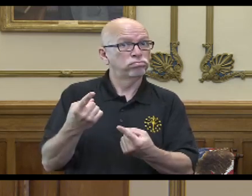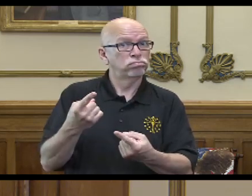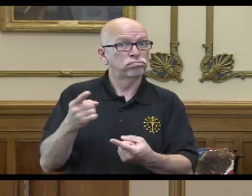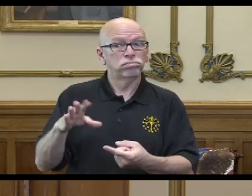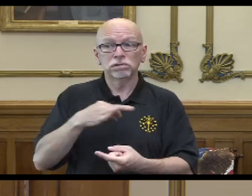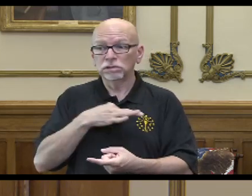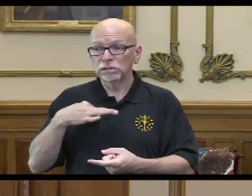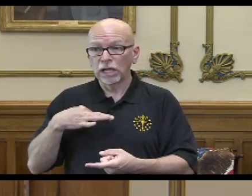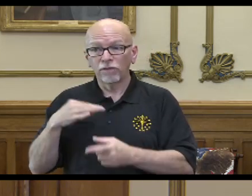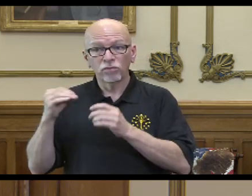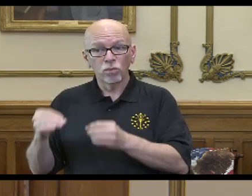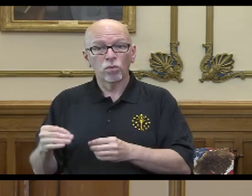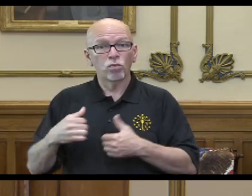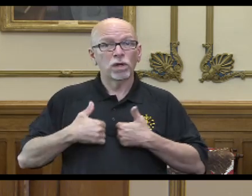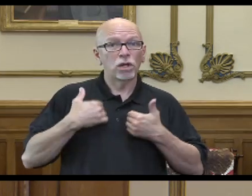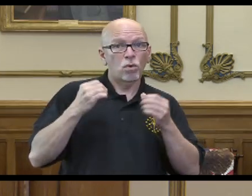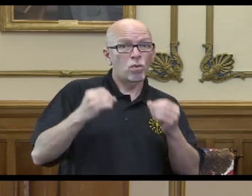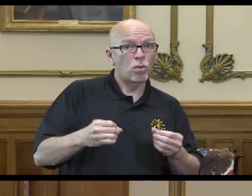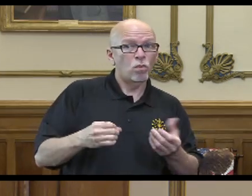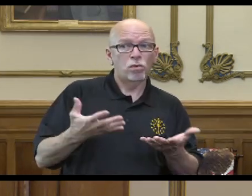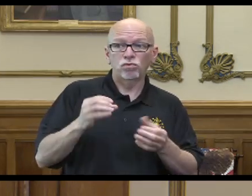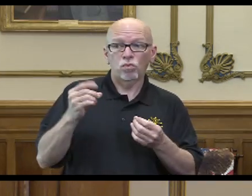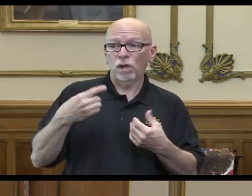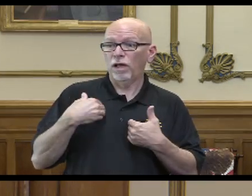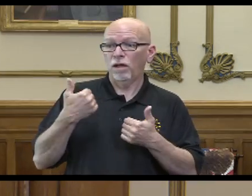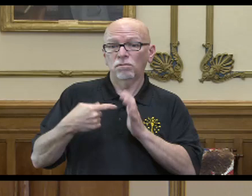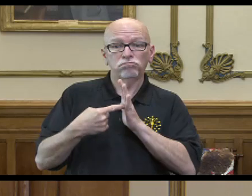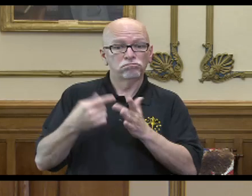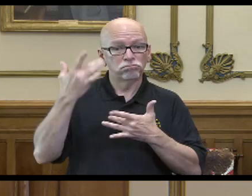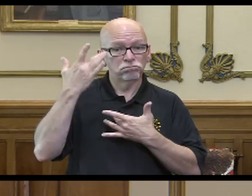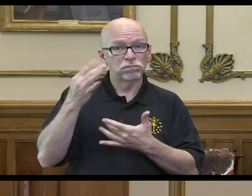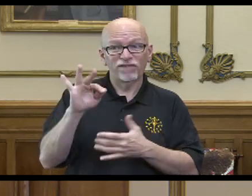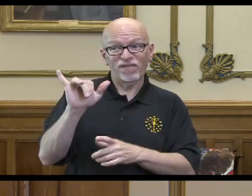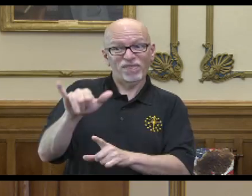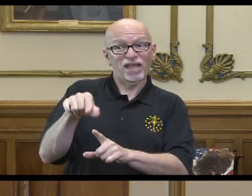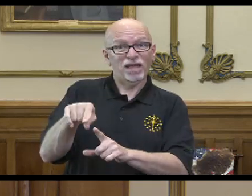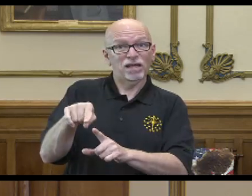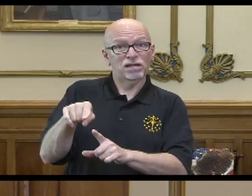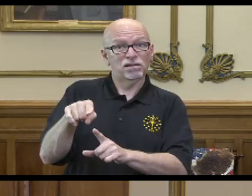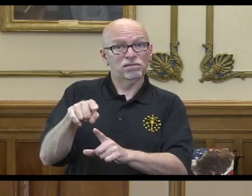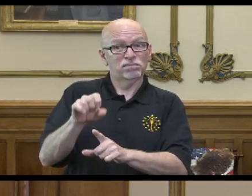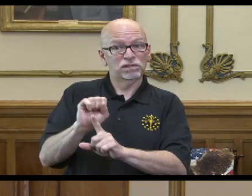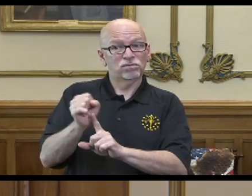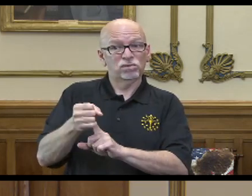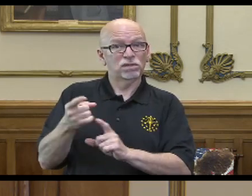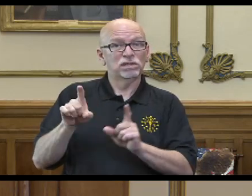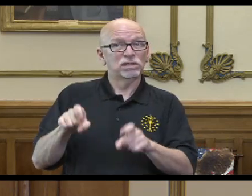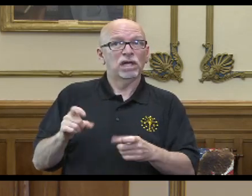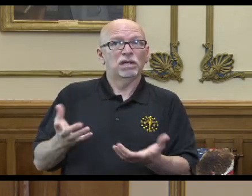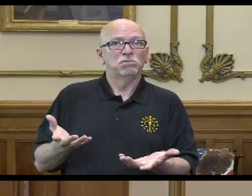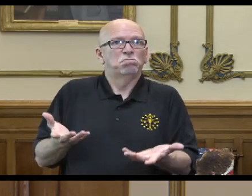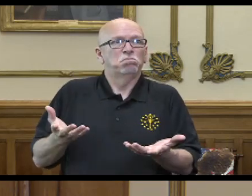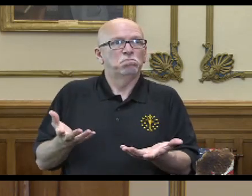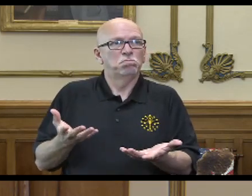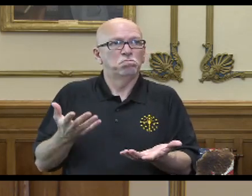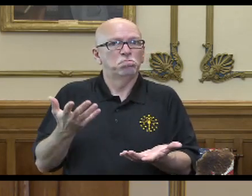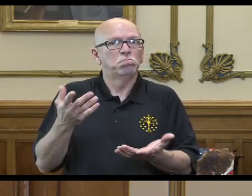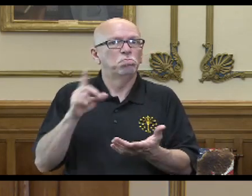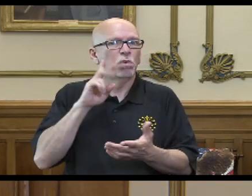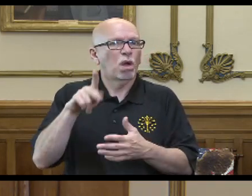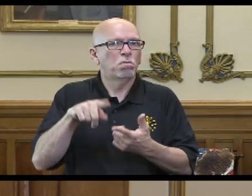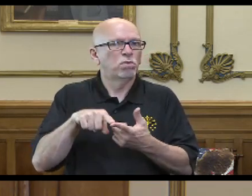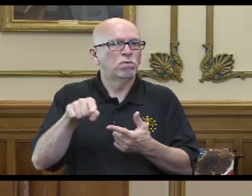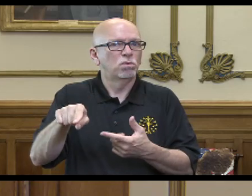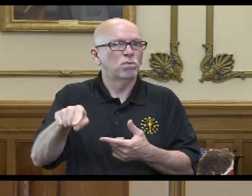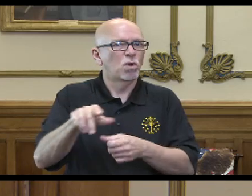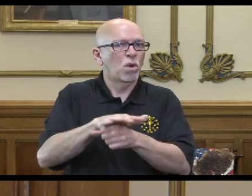staff or the residents and nobody has symptoms? In that setting right now, testing would really be at the discretion of the